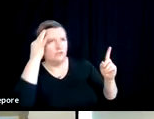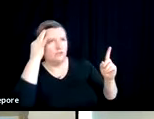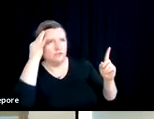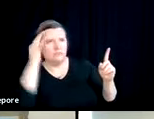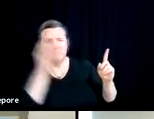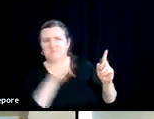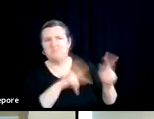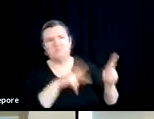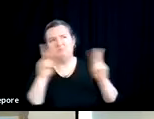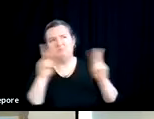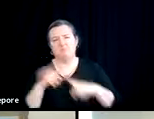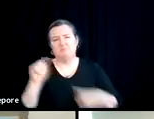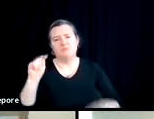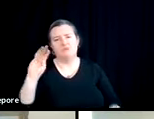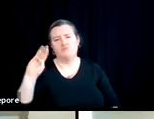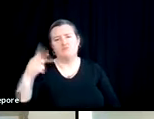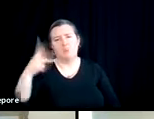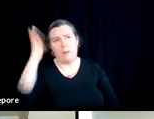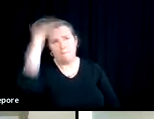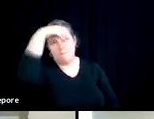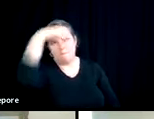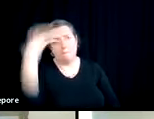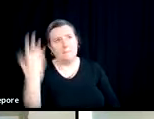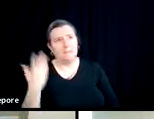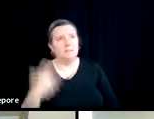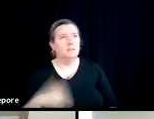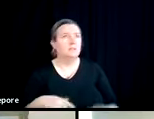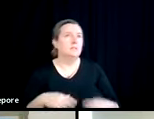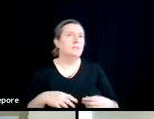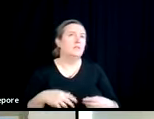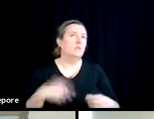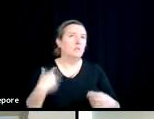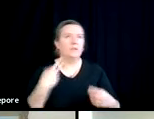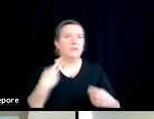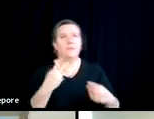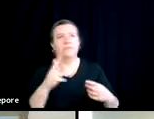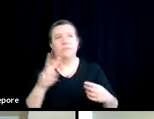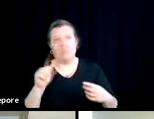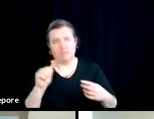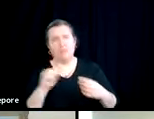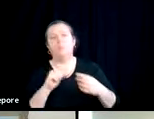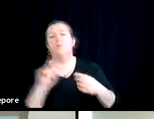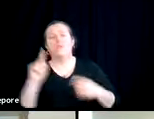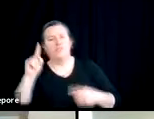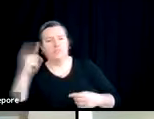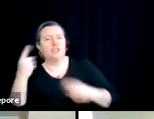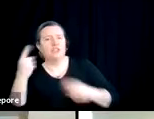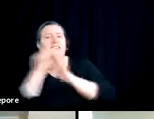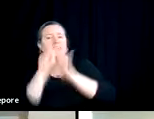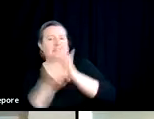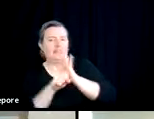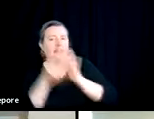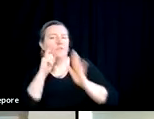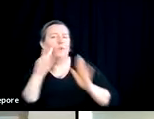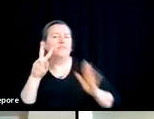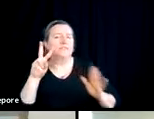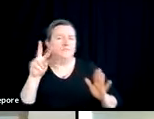the FEMA partnership states, we're in the first wave of that group. I don't want to overpromise and